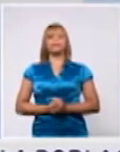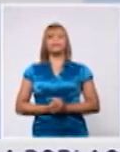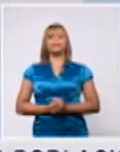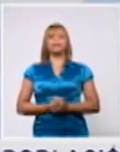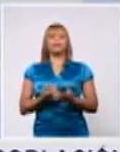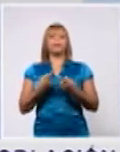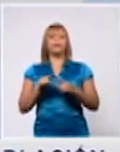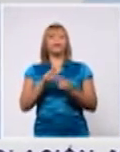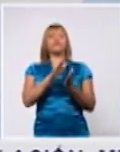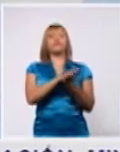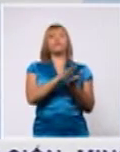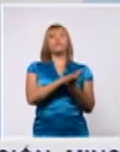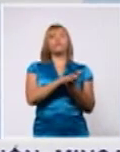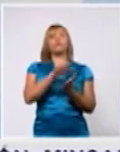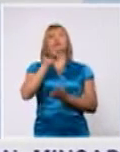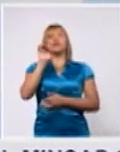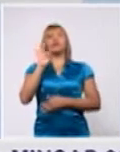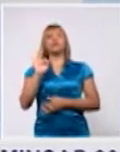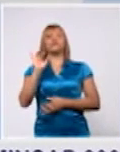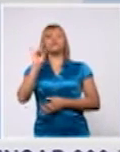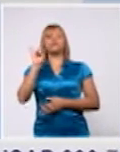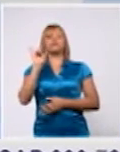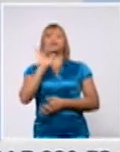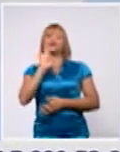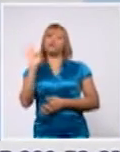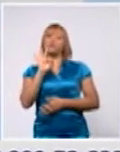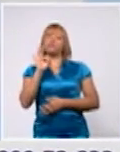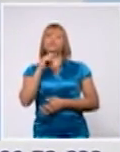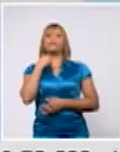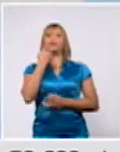figure. Of the